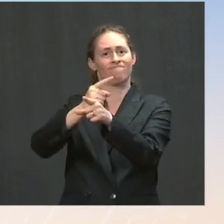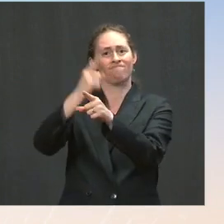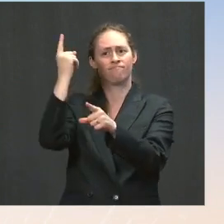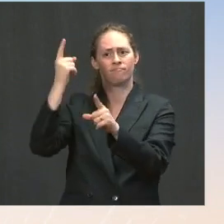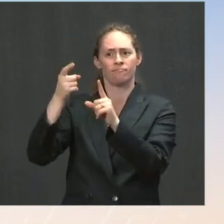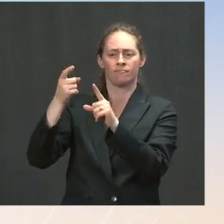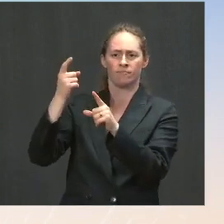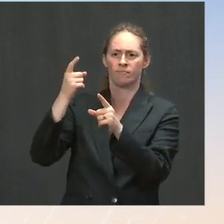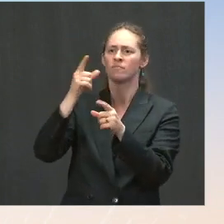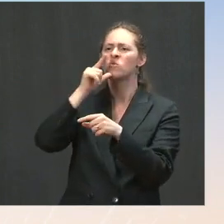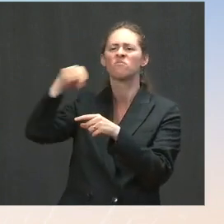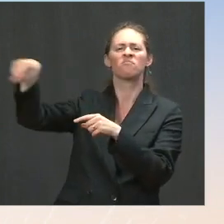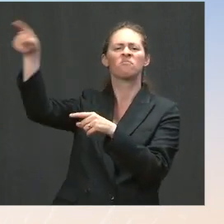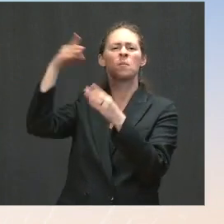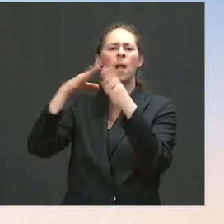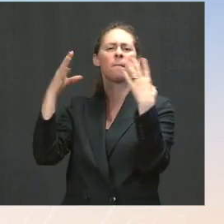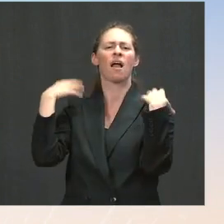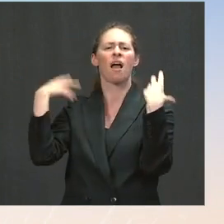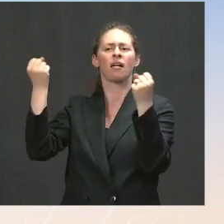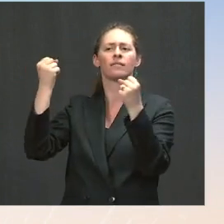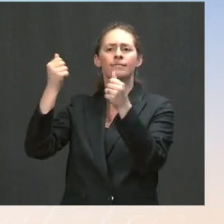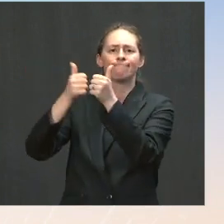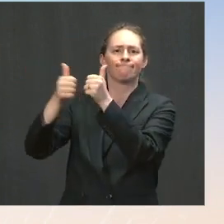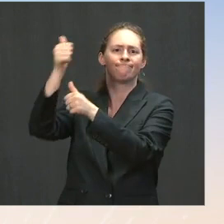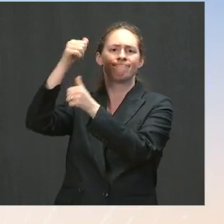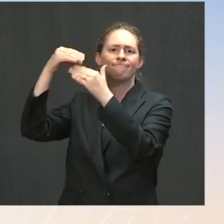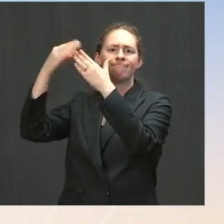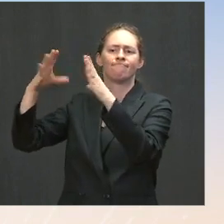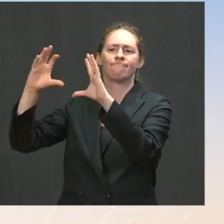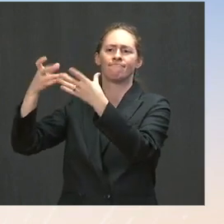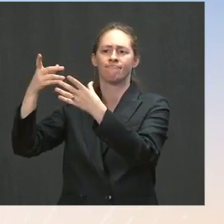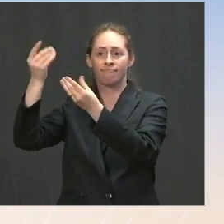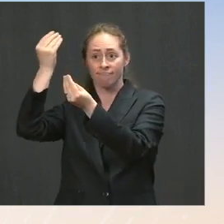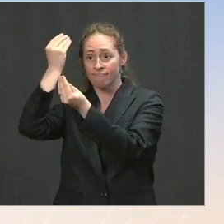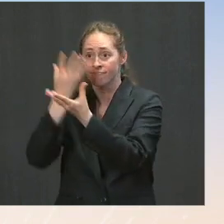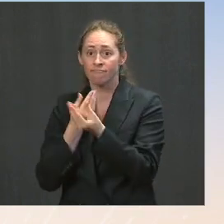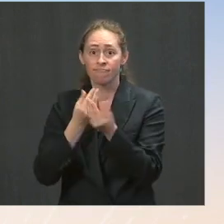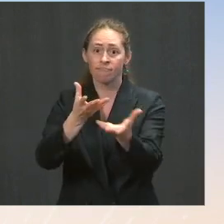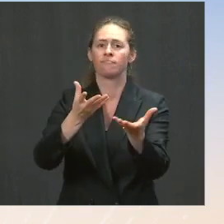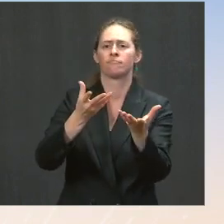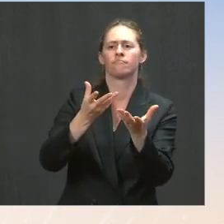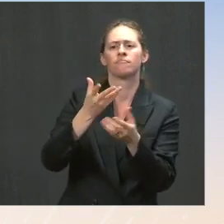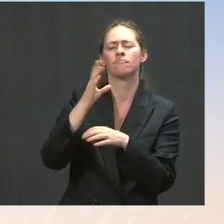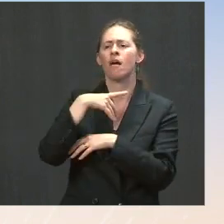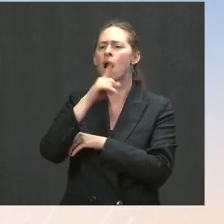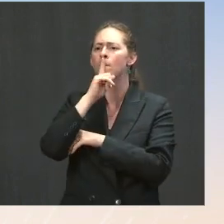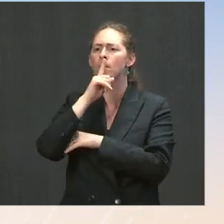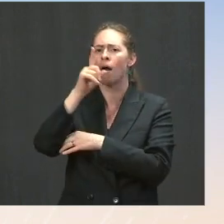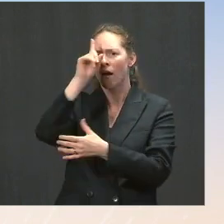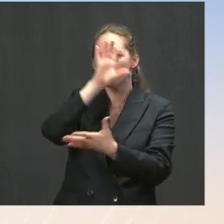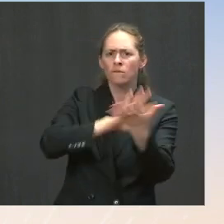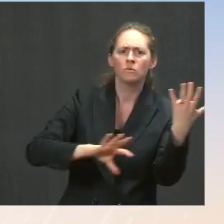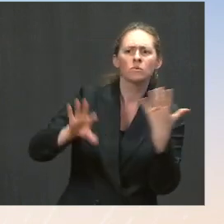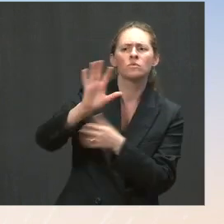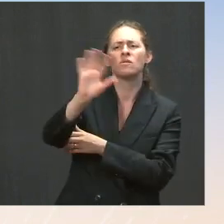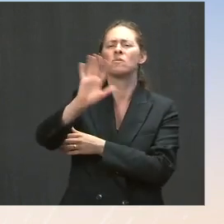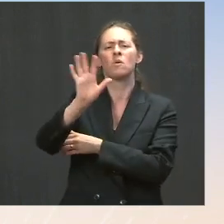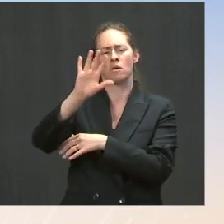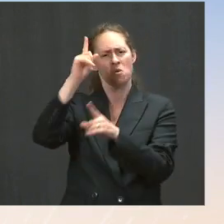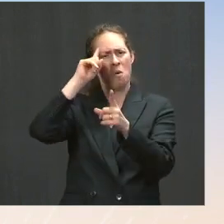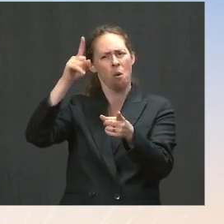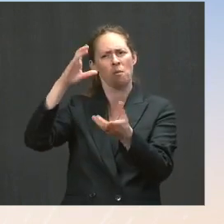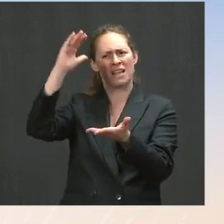public health officials to the American public, not to project confusion, but to alleviate the confusion. And it